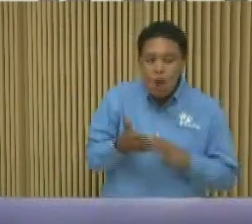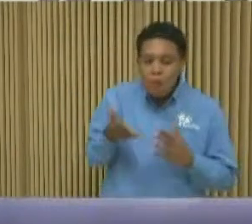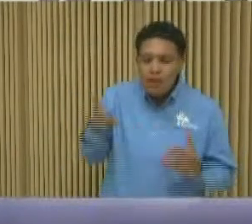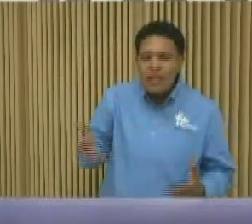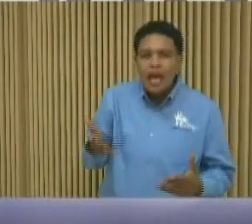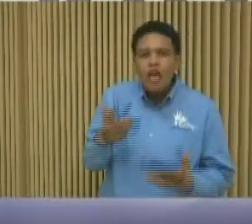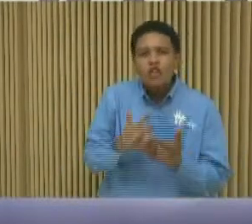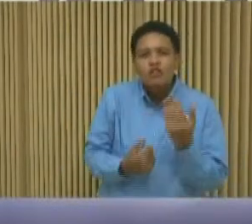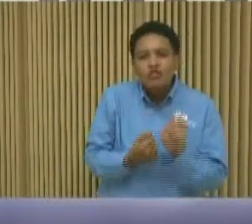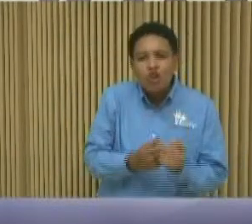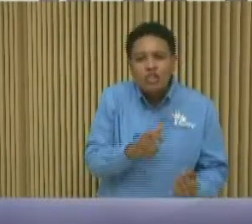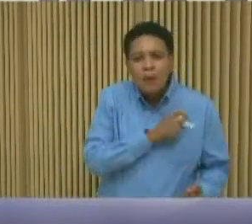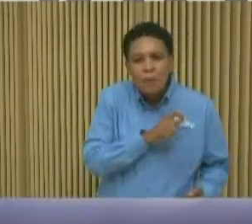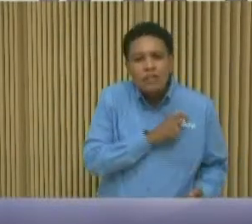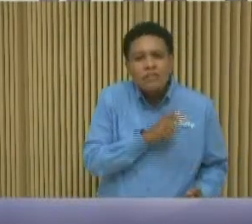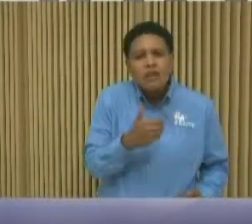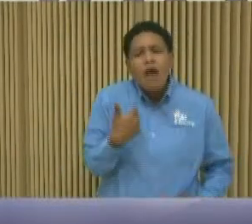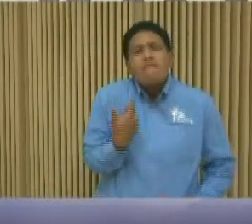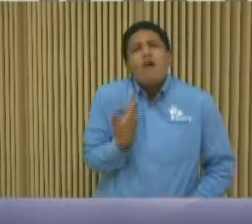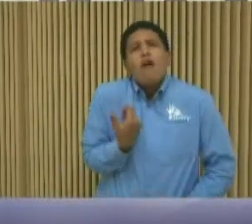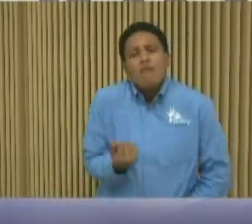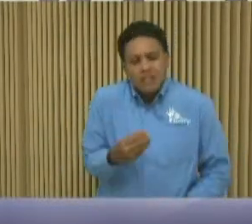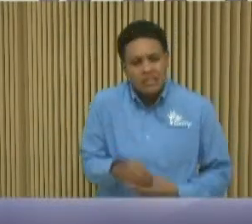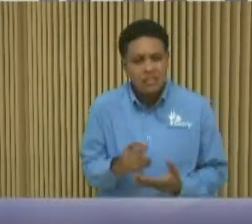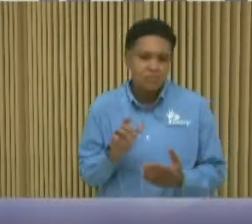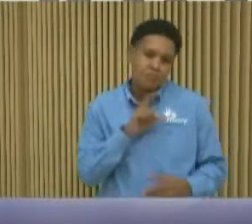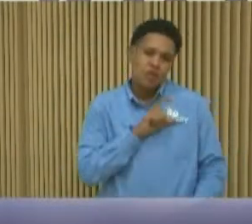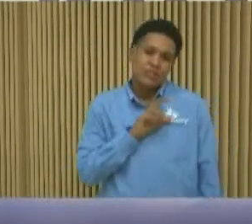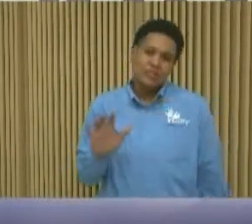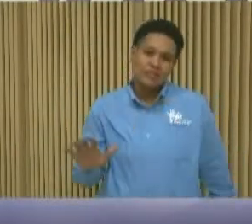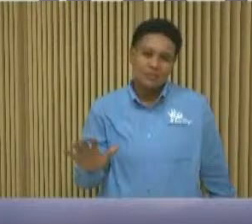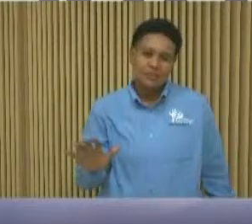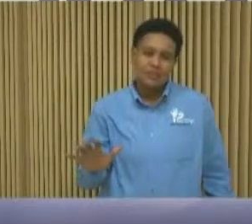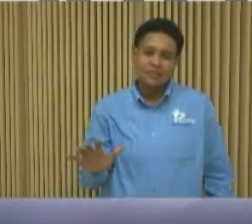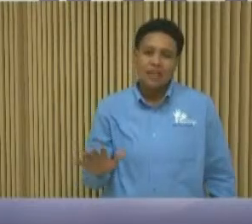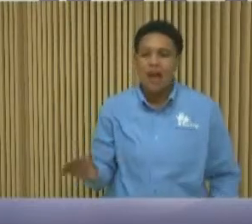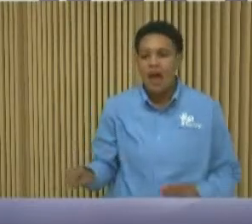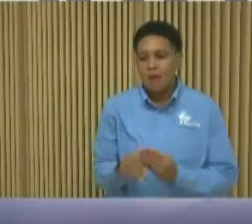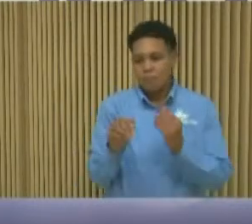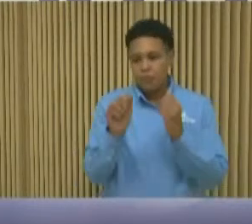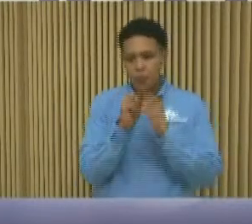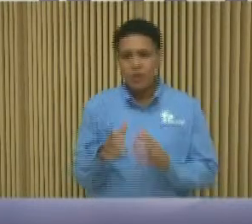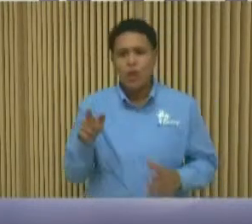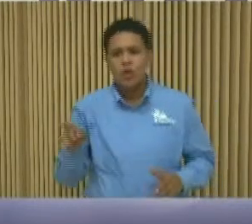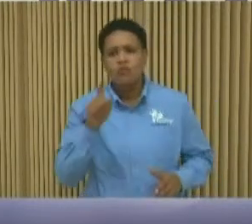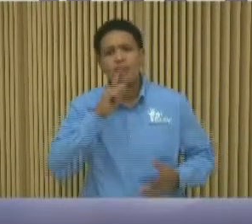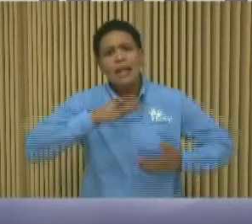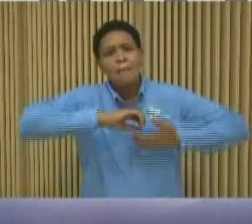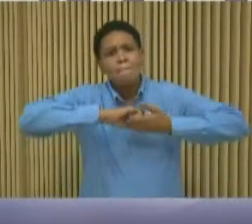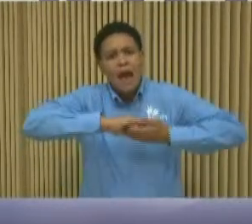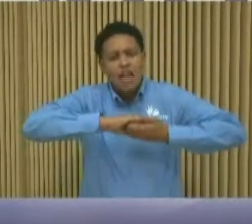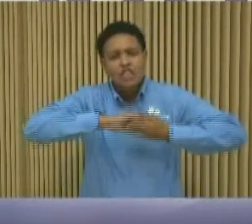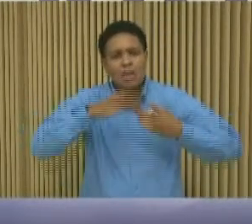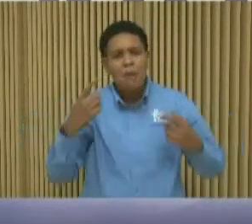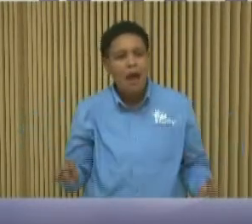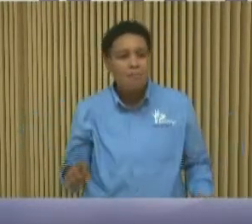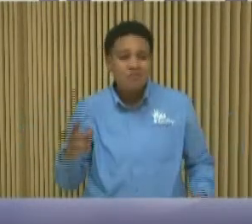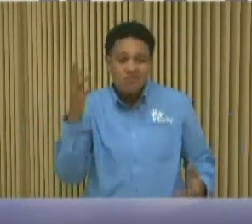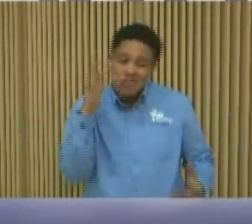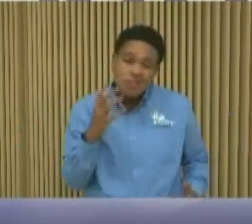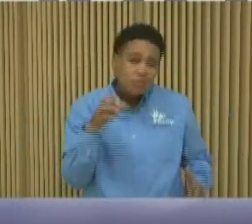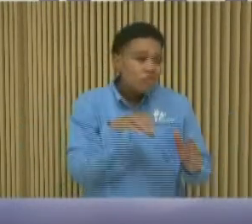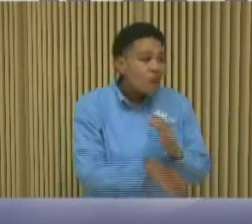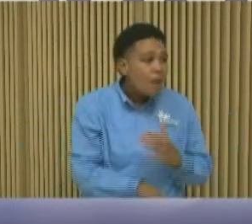trust the police, have confidence in the police. Right. And therefore, without that partnership, regrettably, crime